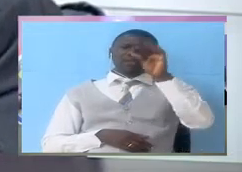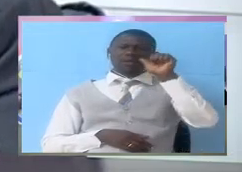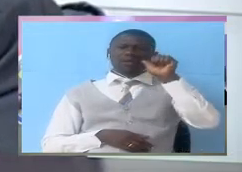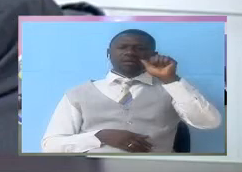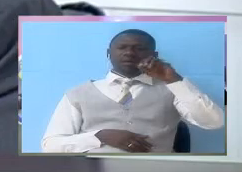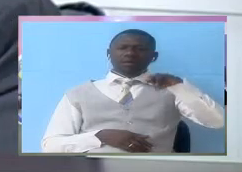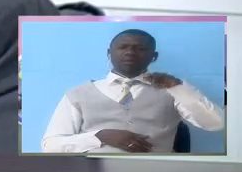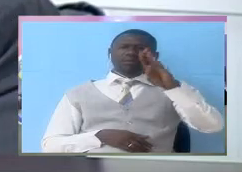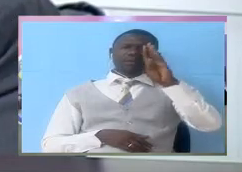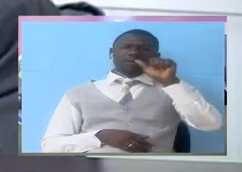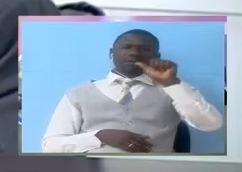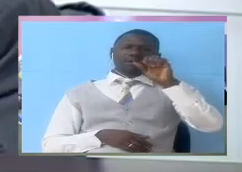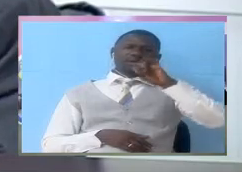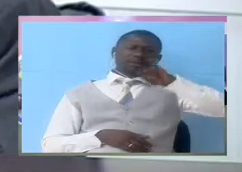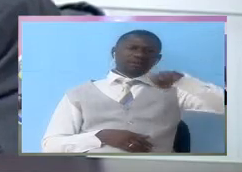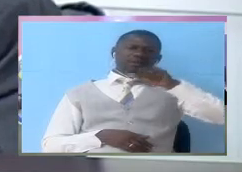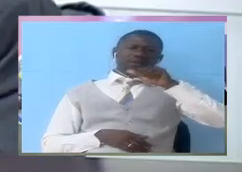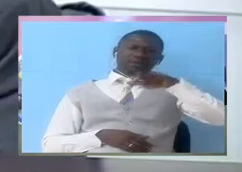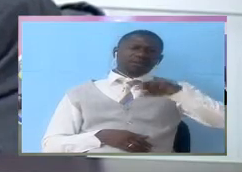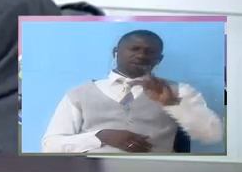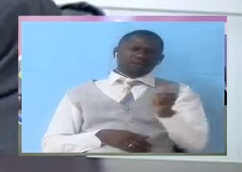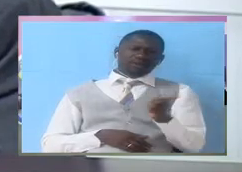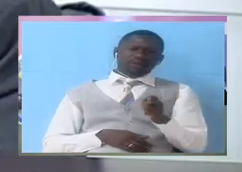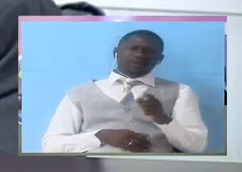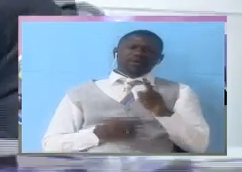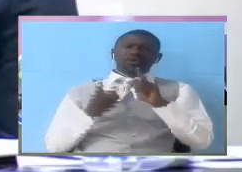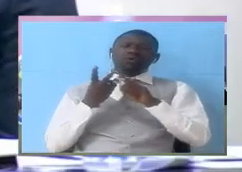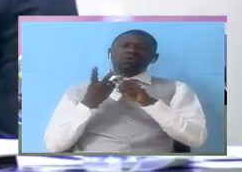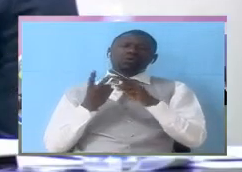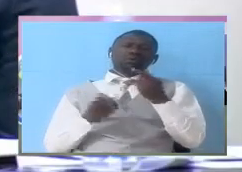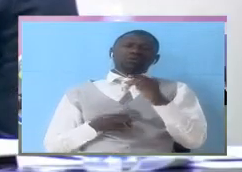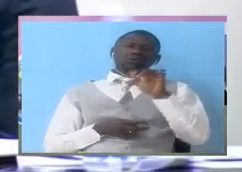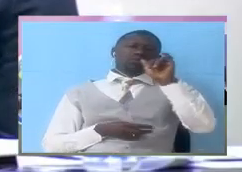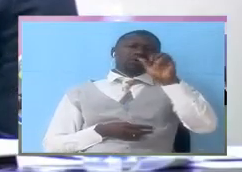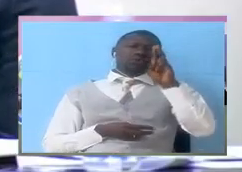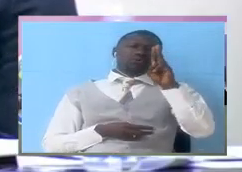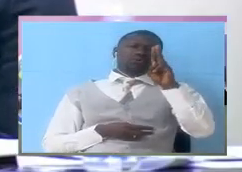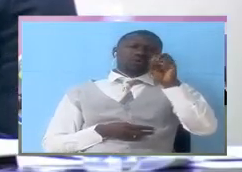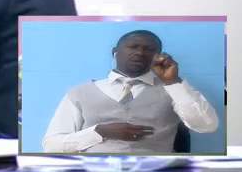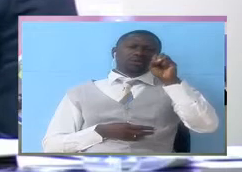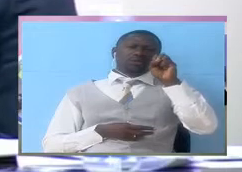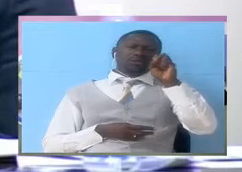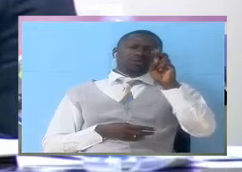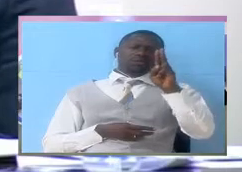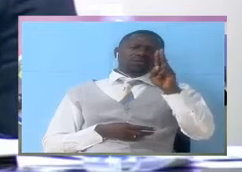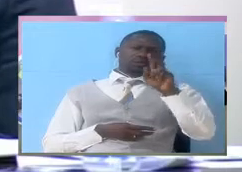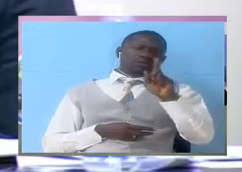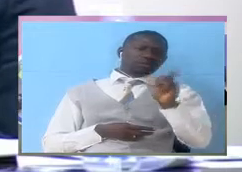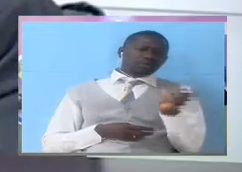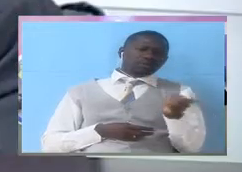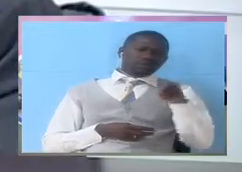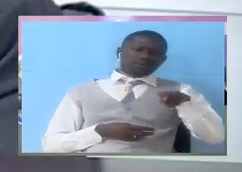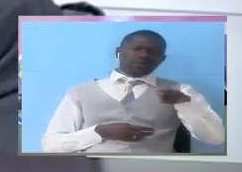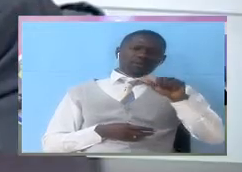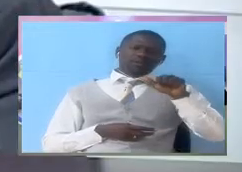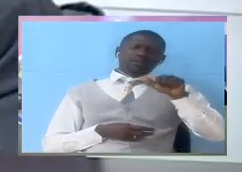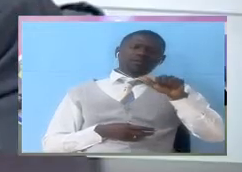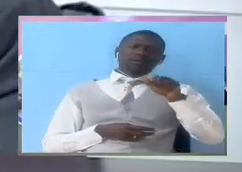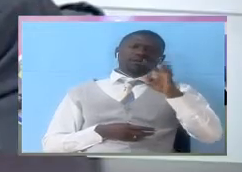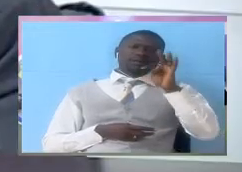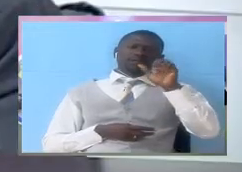was Youssoufa Fay. Kenen ki nak mom mu ngi tuddu Youssoufa Fay. And these people would report to you. Ñoñu ñom ñoy ñoo jox la xibaar yow.